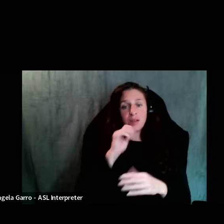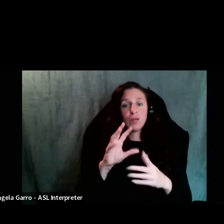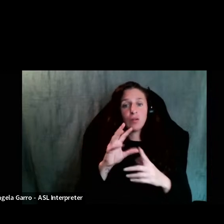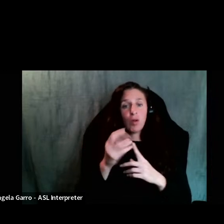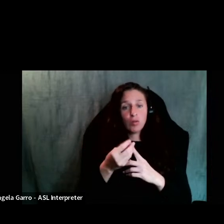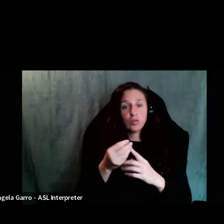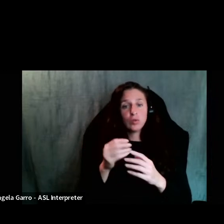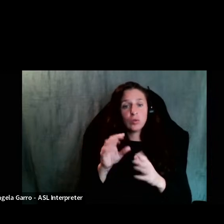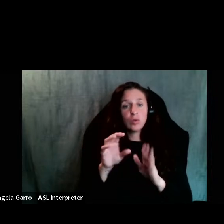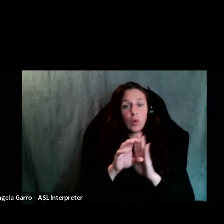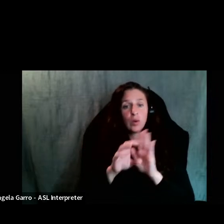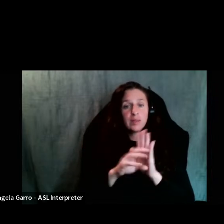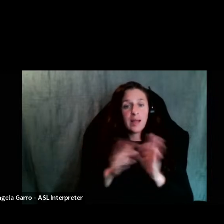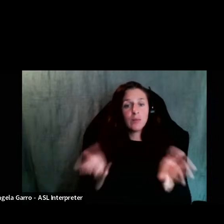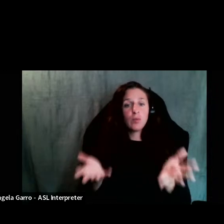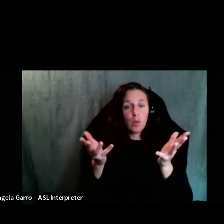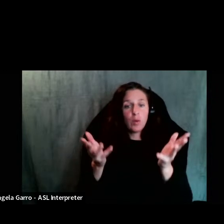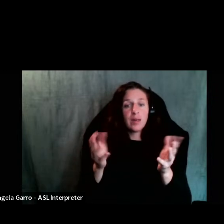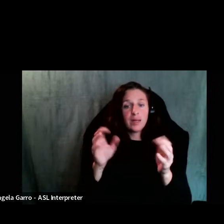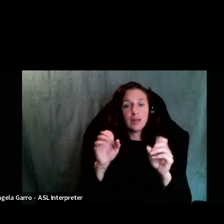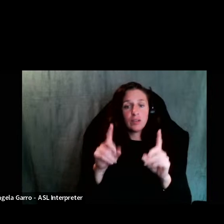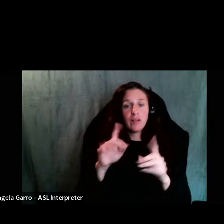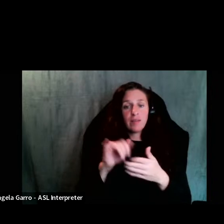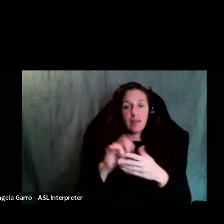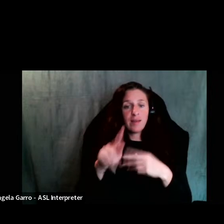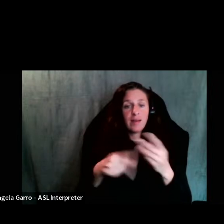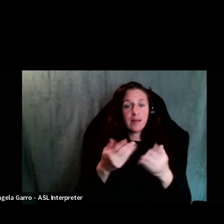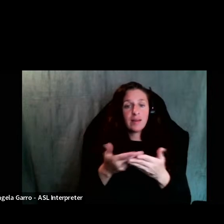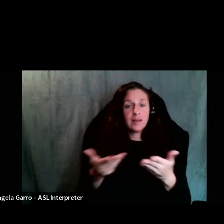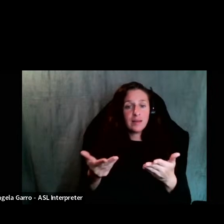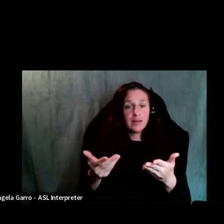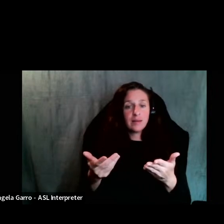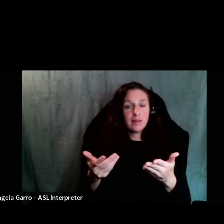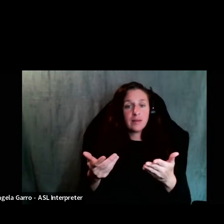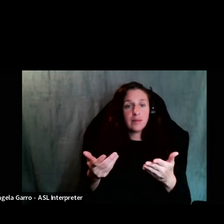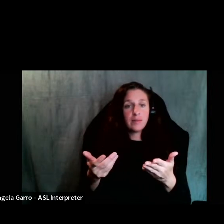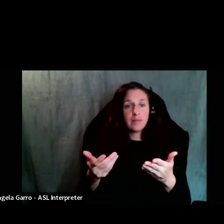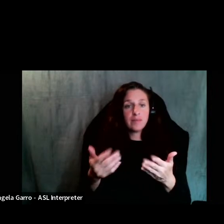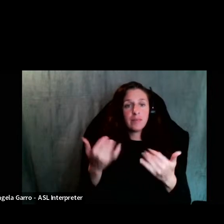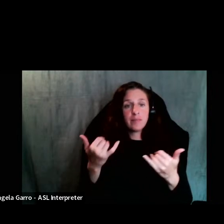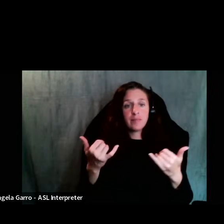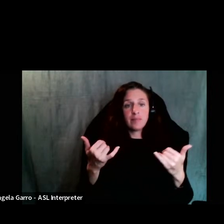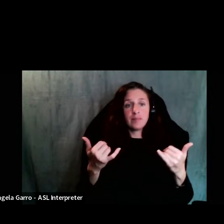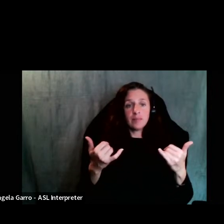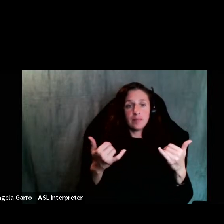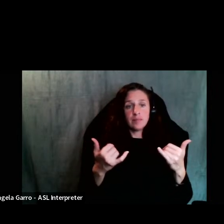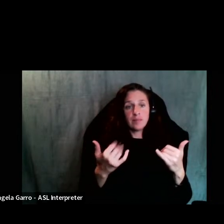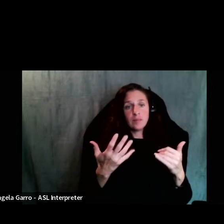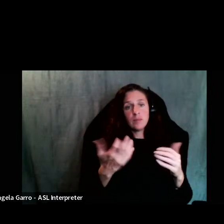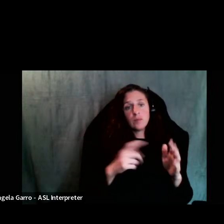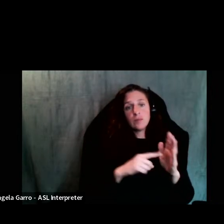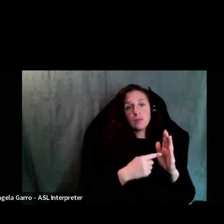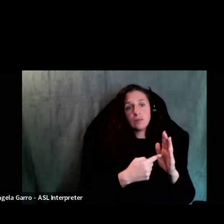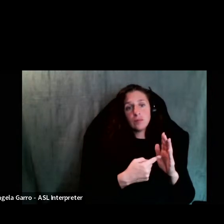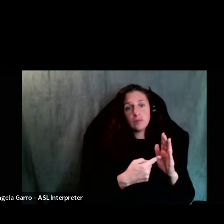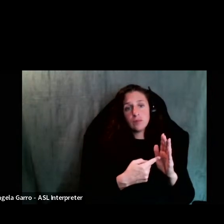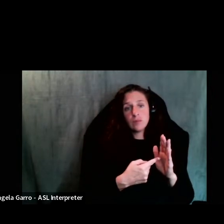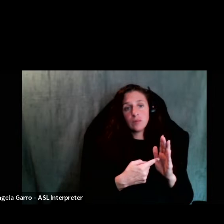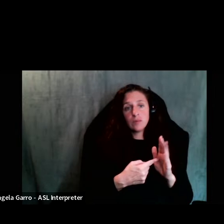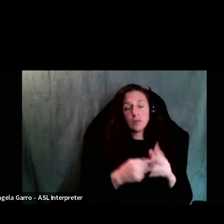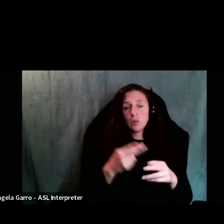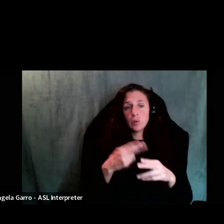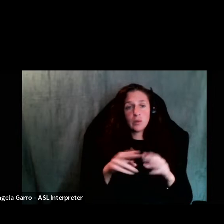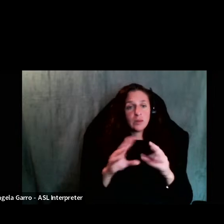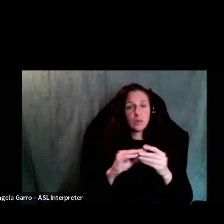for promoting education about these kind of matters. Now, I want to start by giving just a quick